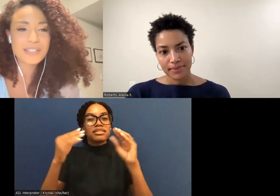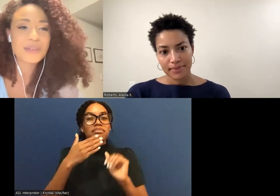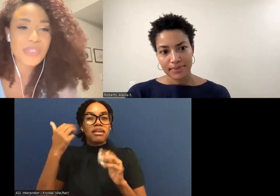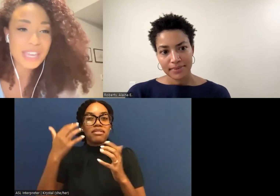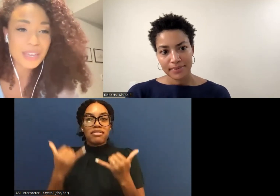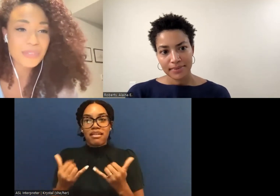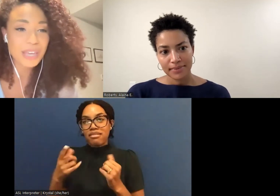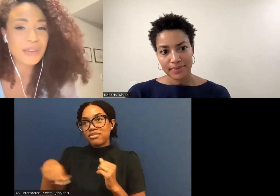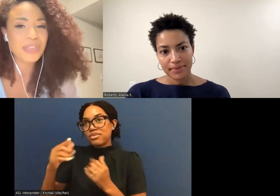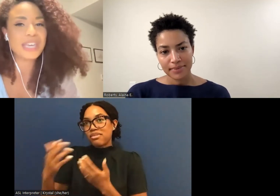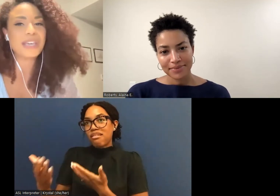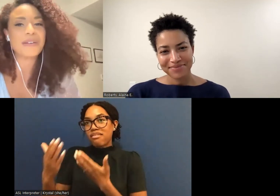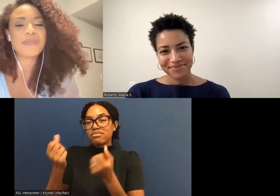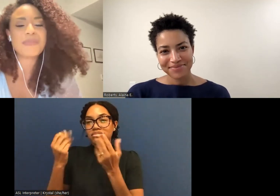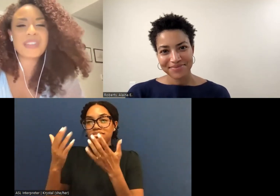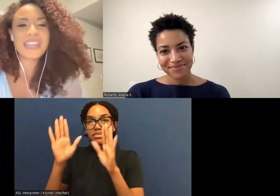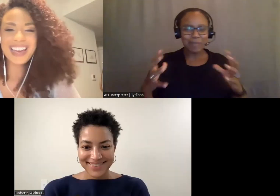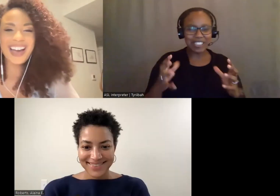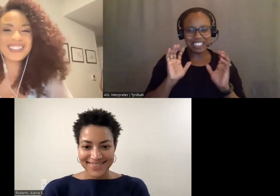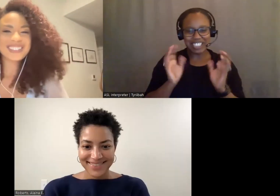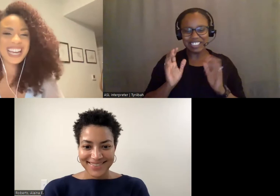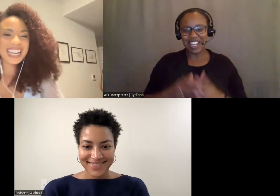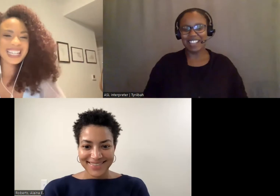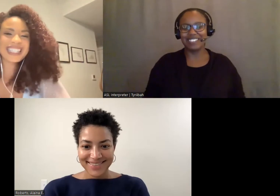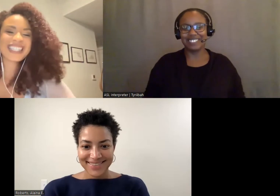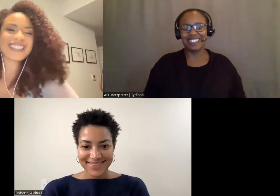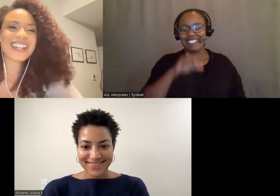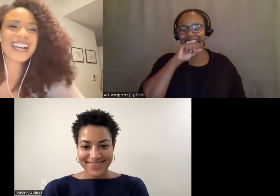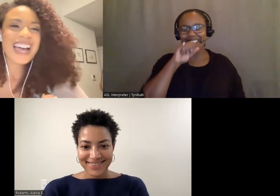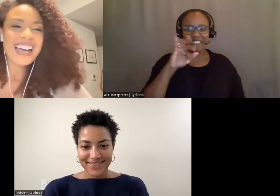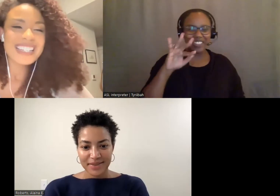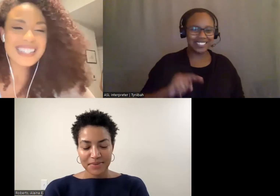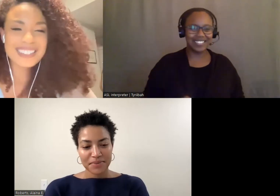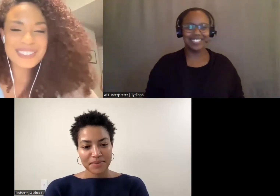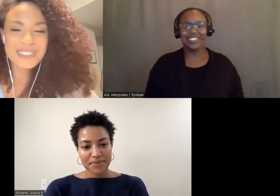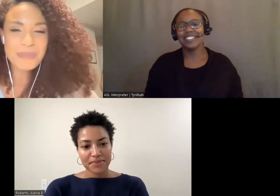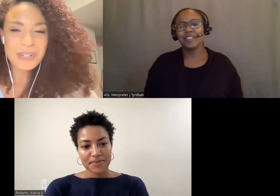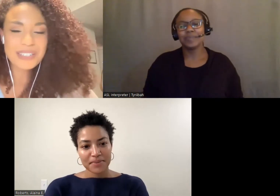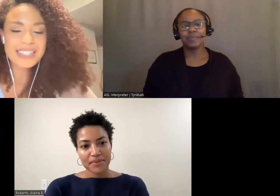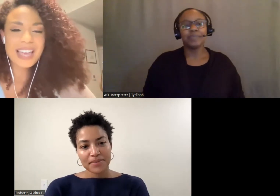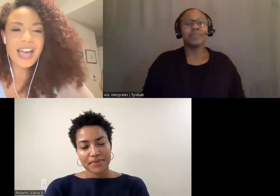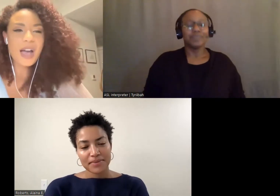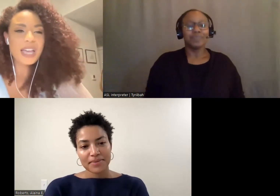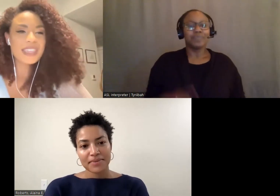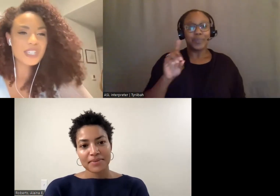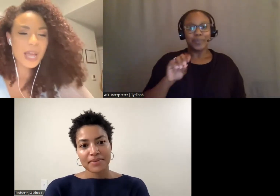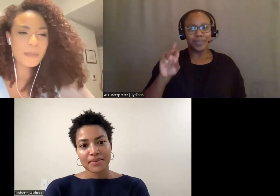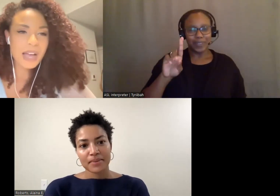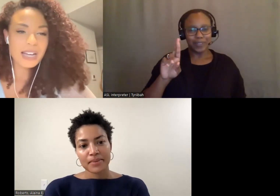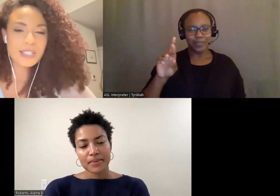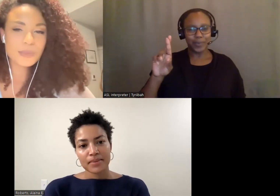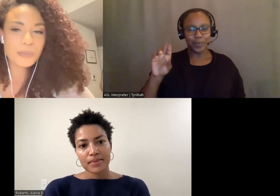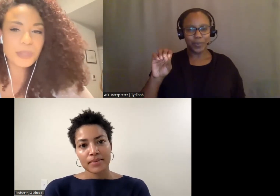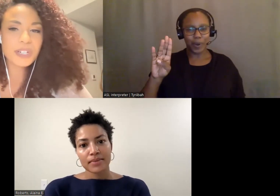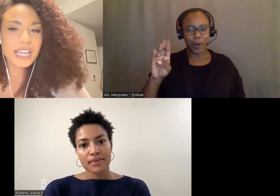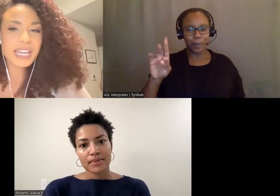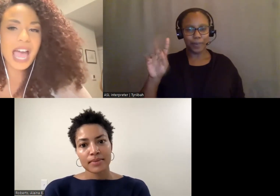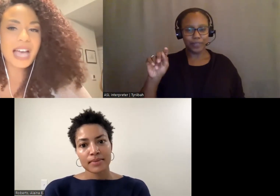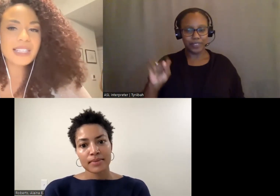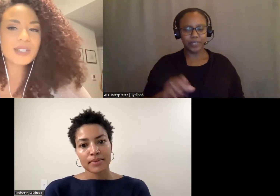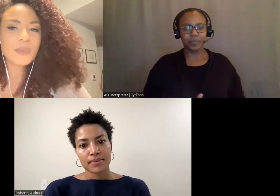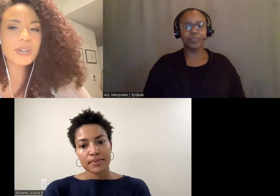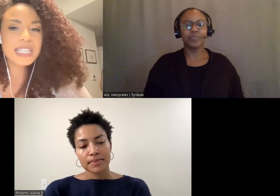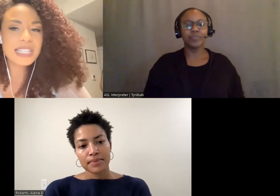you're bringing. So thank you, thank you, thank you. All right. So Dr. Roberts, in the chat box, Roberta